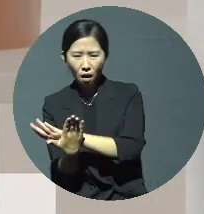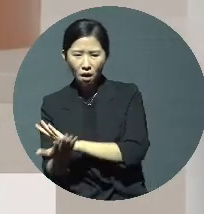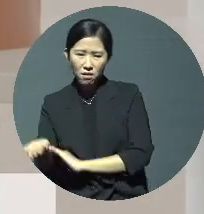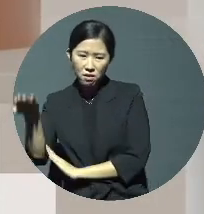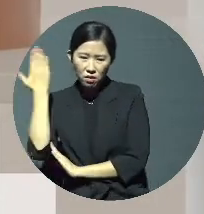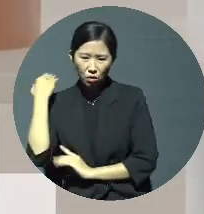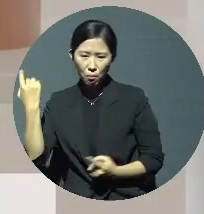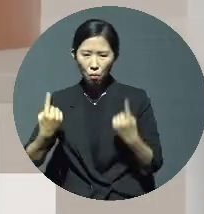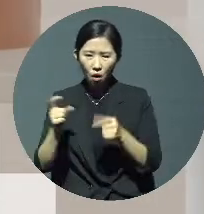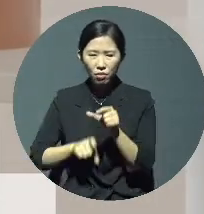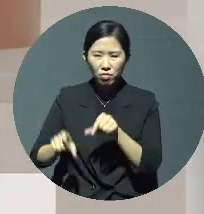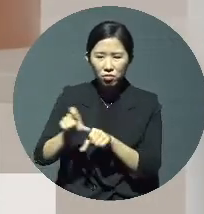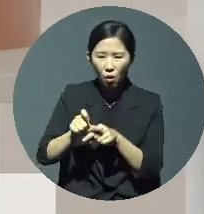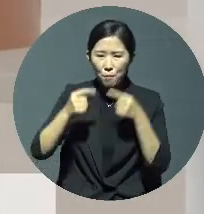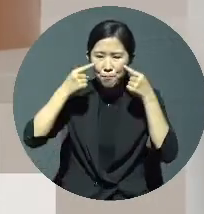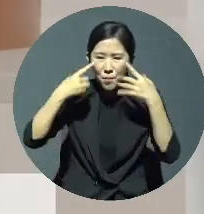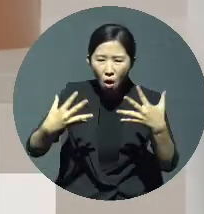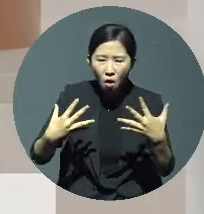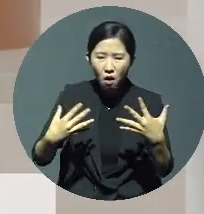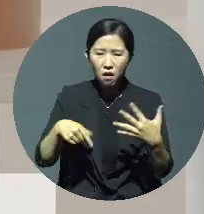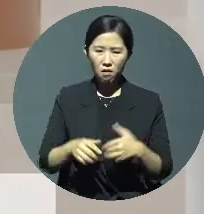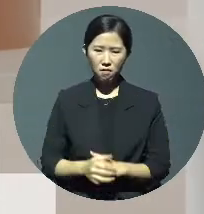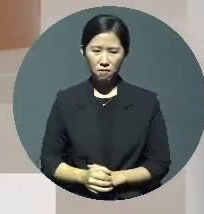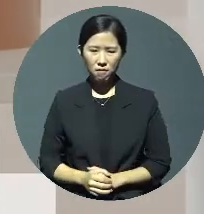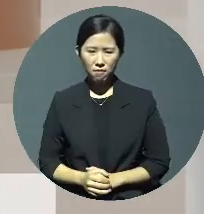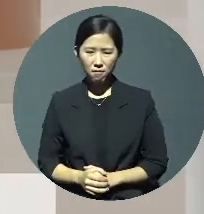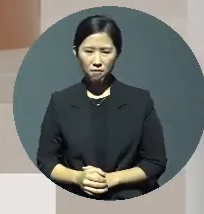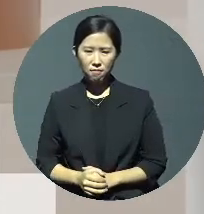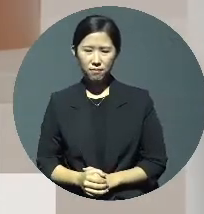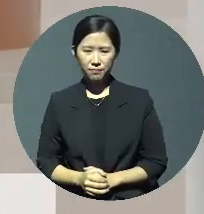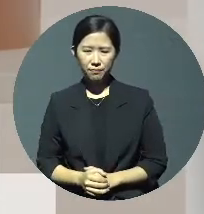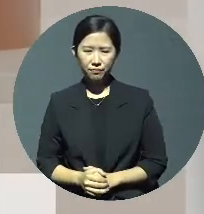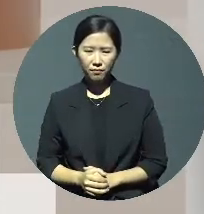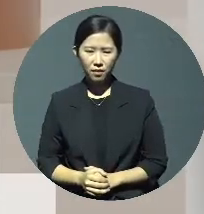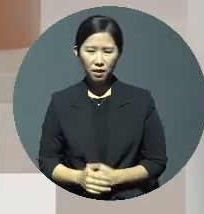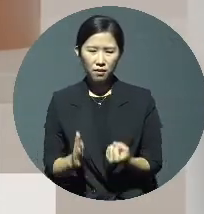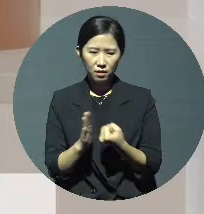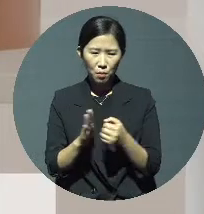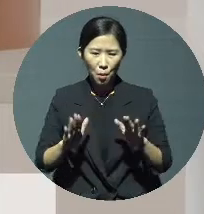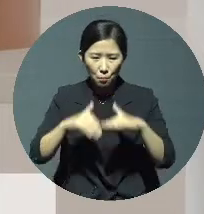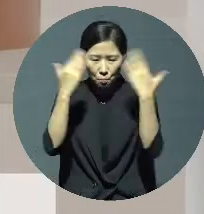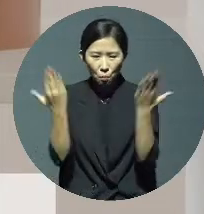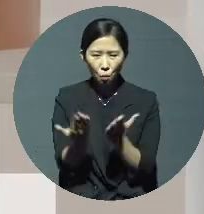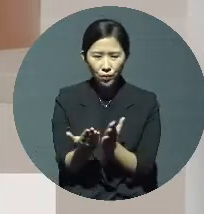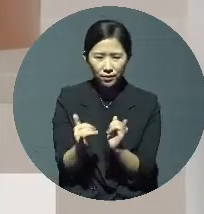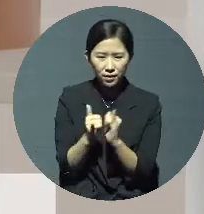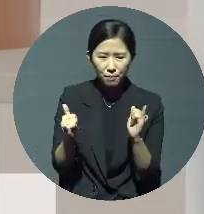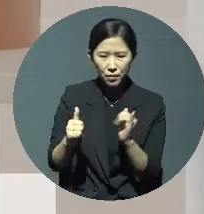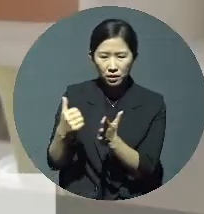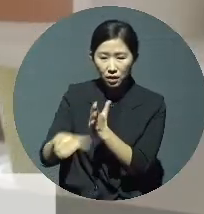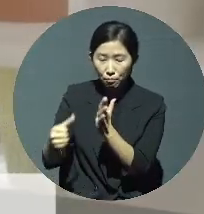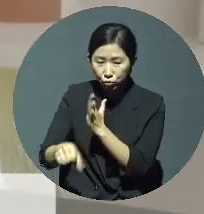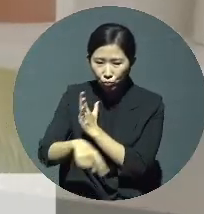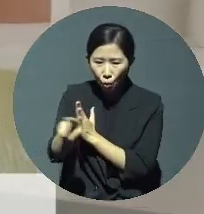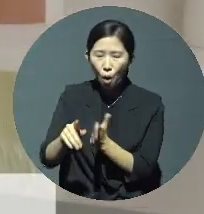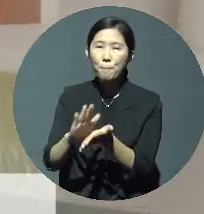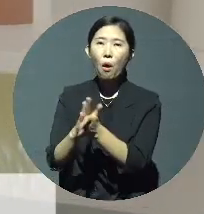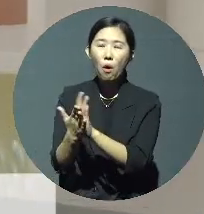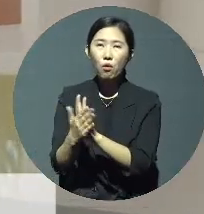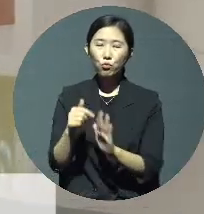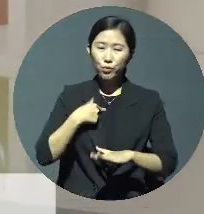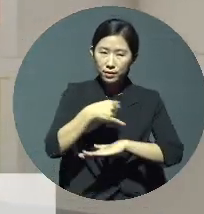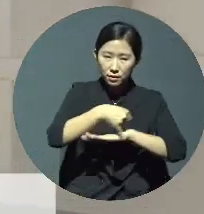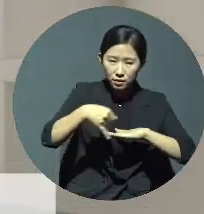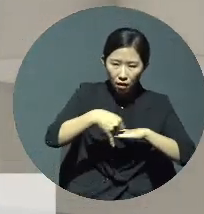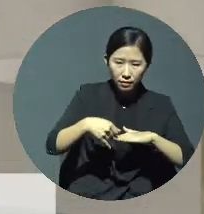lives have changed more than they are at the moment. But this means for us that all types of products